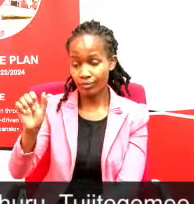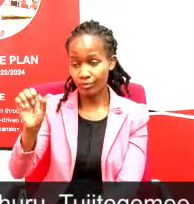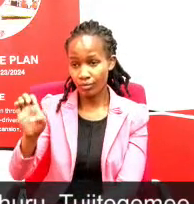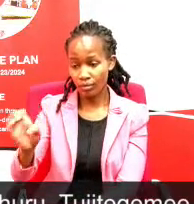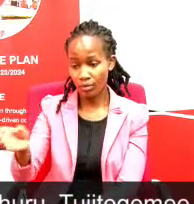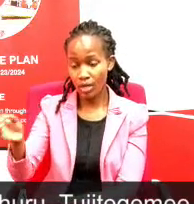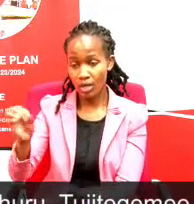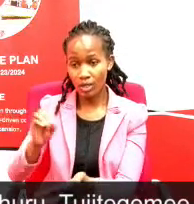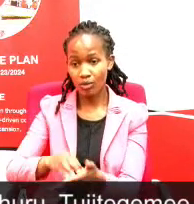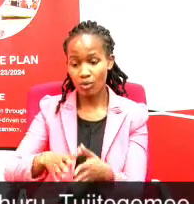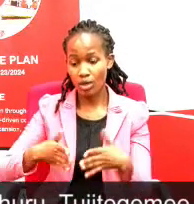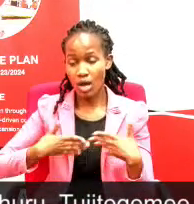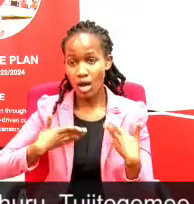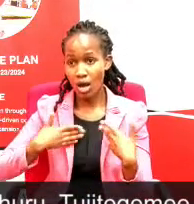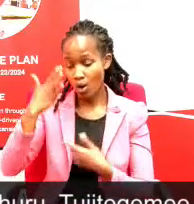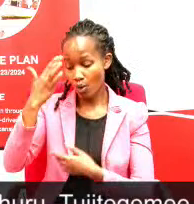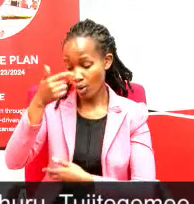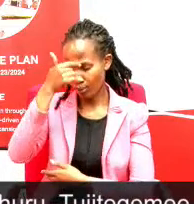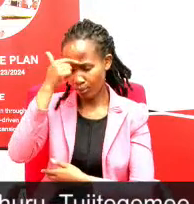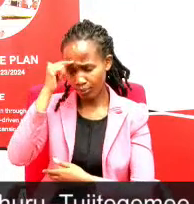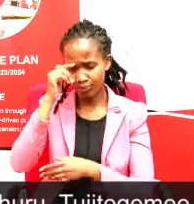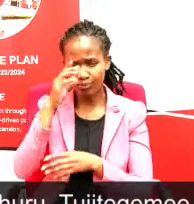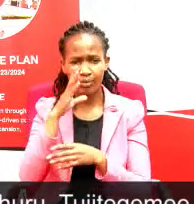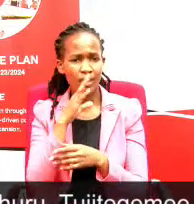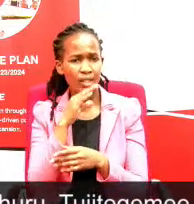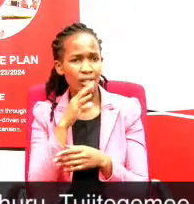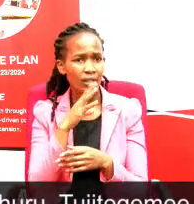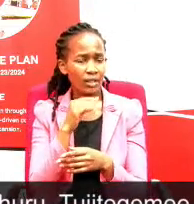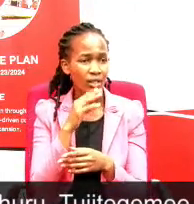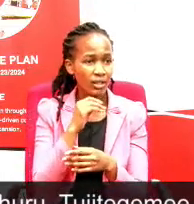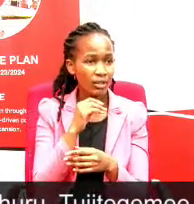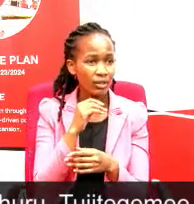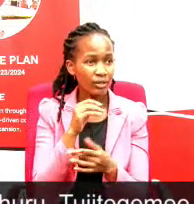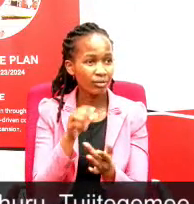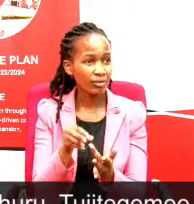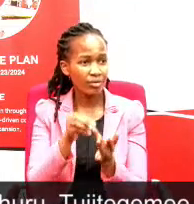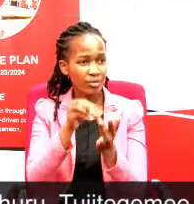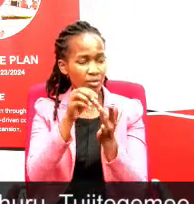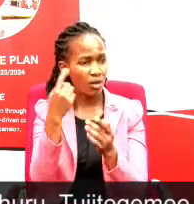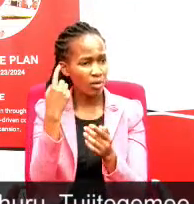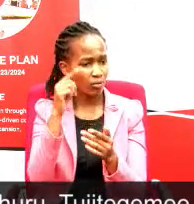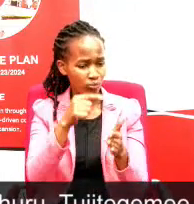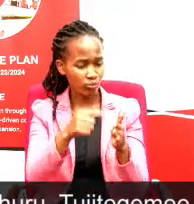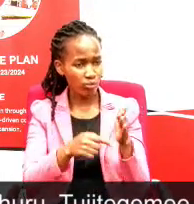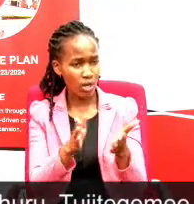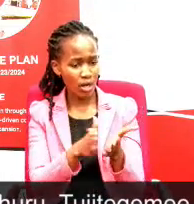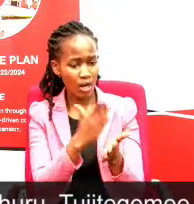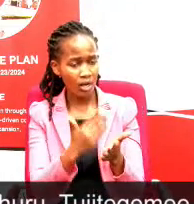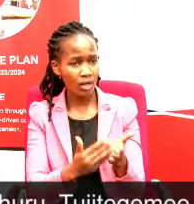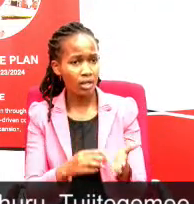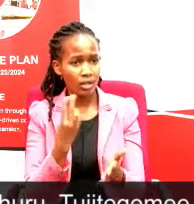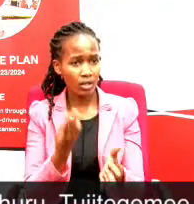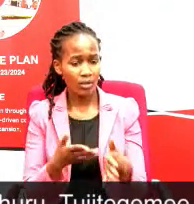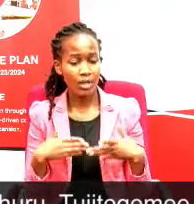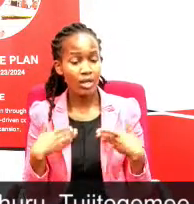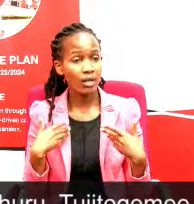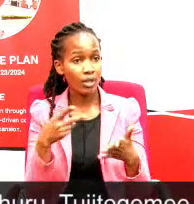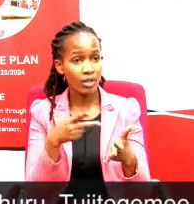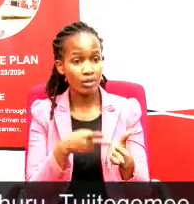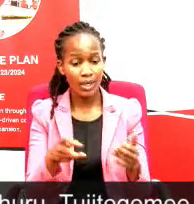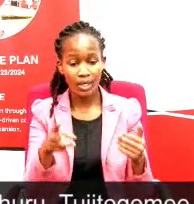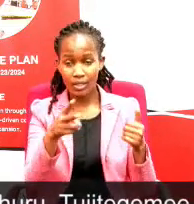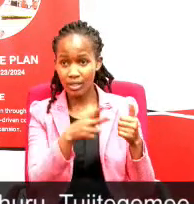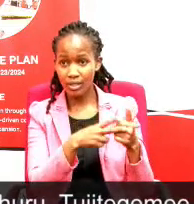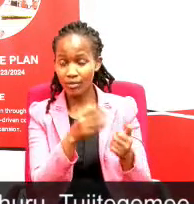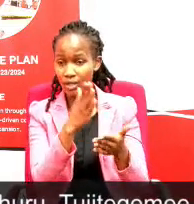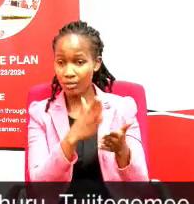happy, like we say, just speaking specifically for manufacturing sector, we'd be happy to pay 7.5% of the